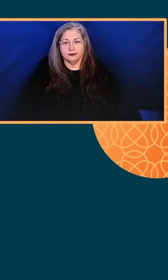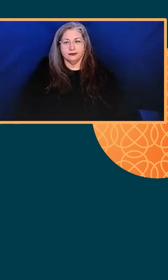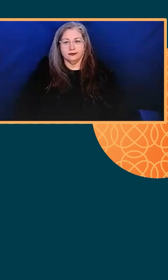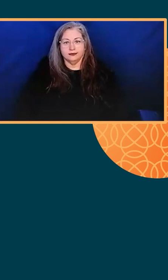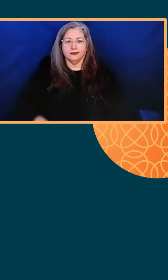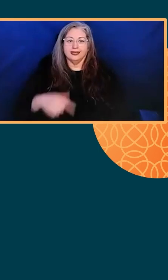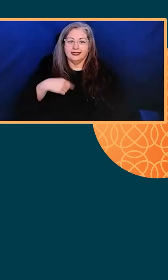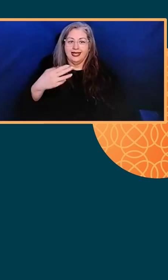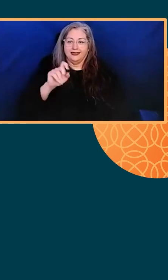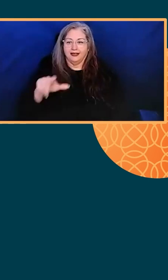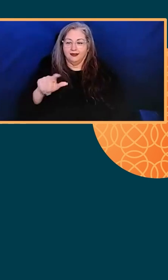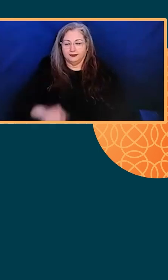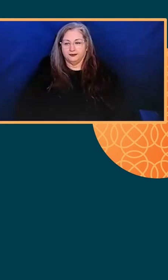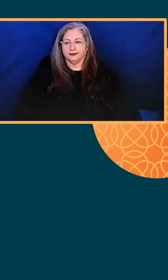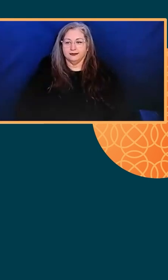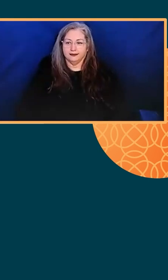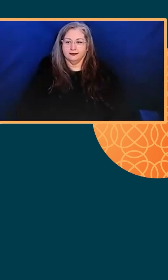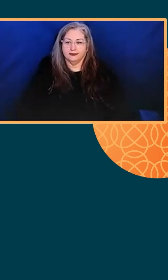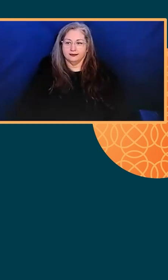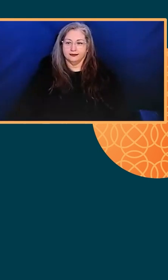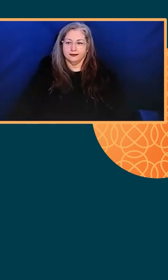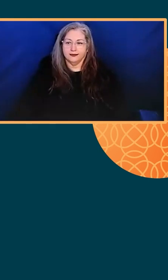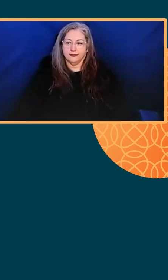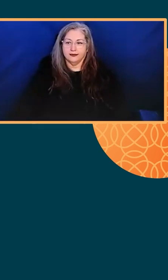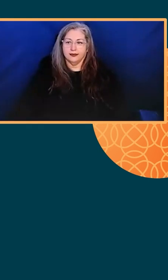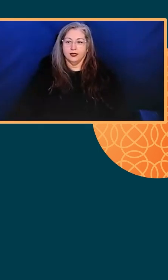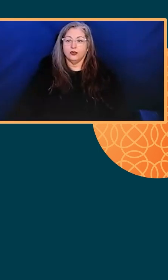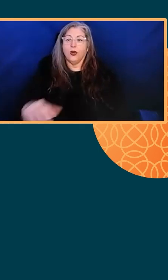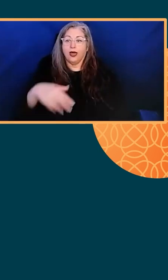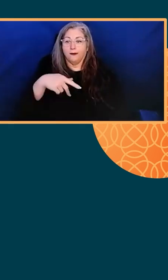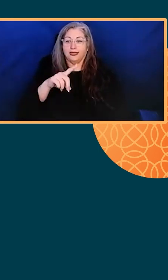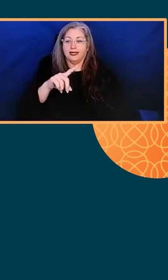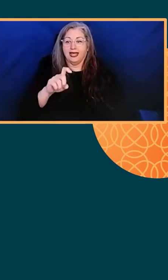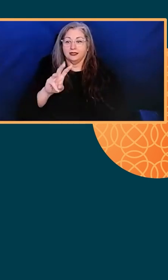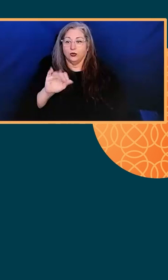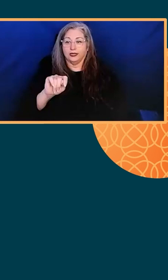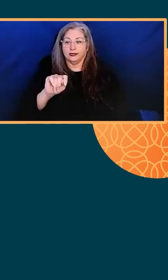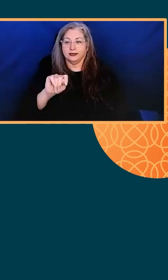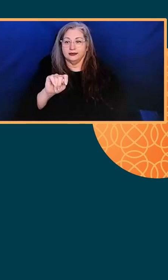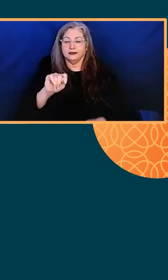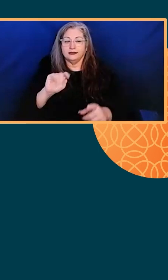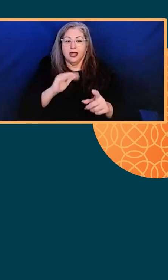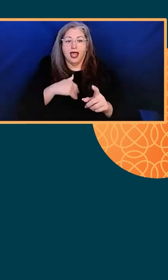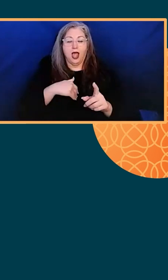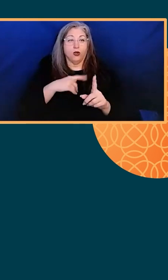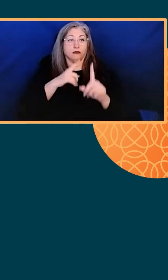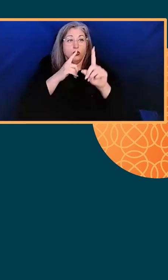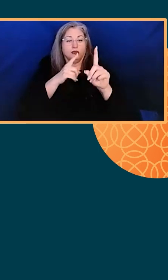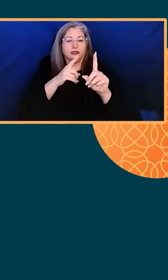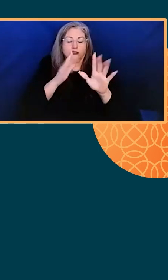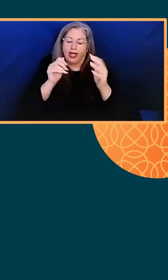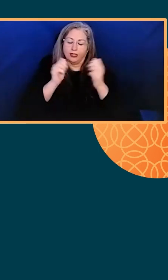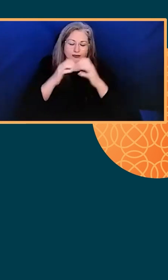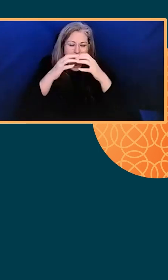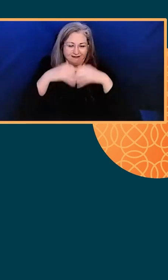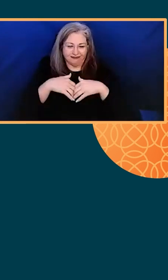This is Hazel. So at PDX WIT, you know, our North Star is dismantling